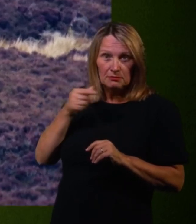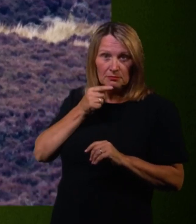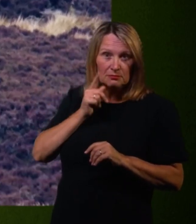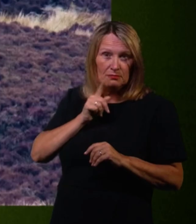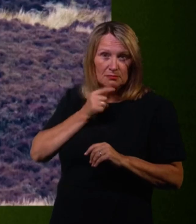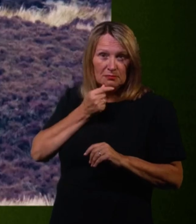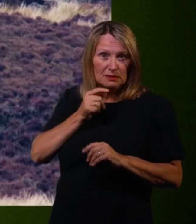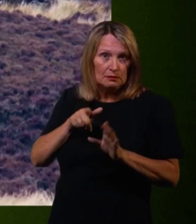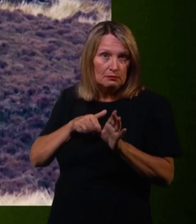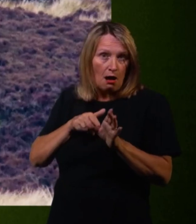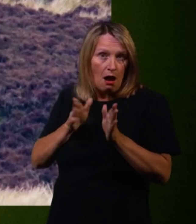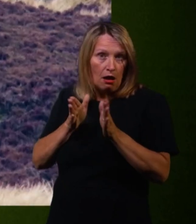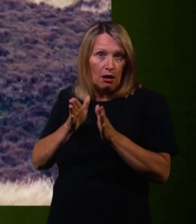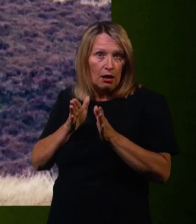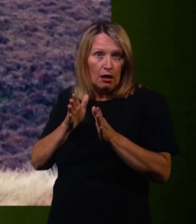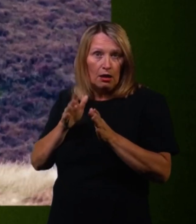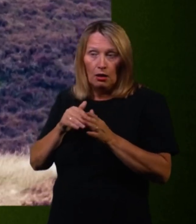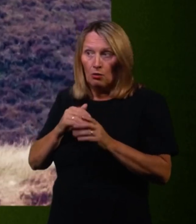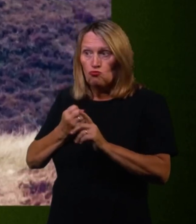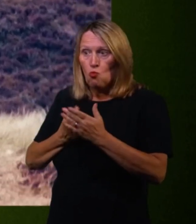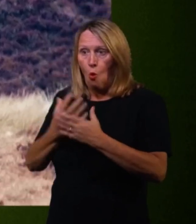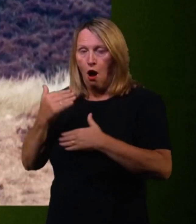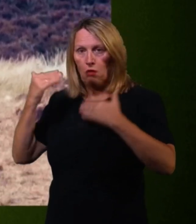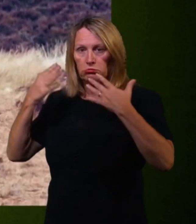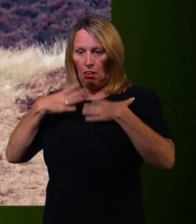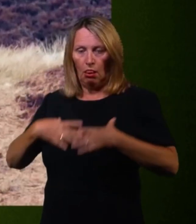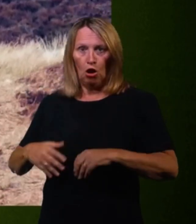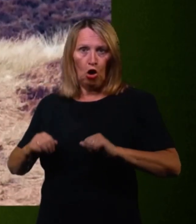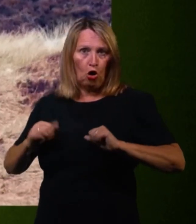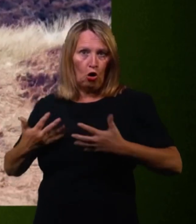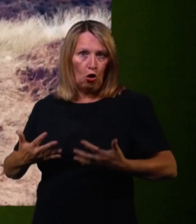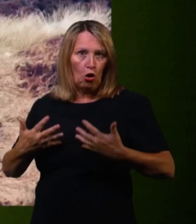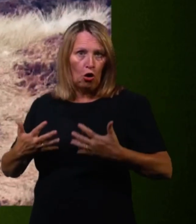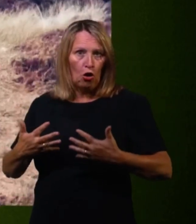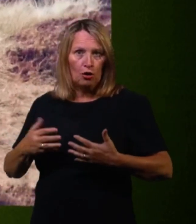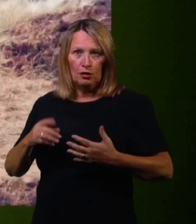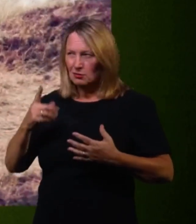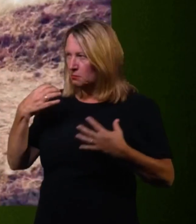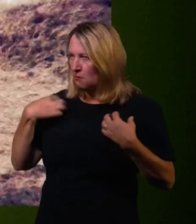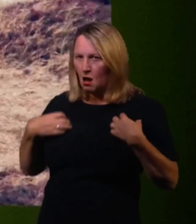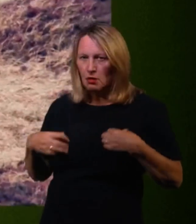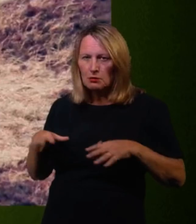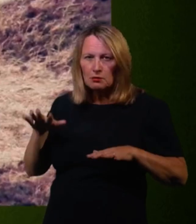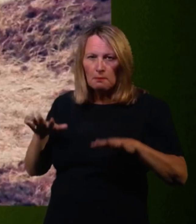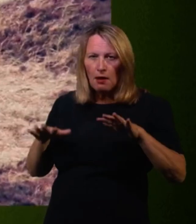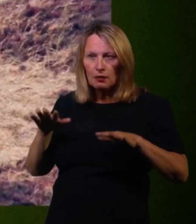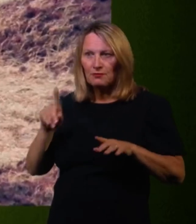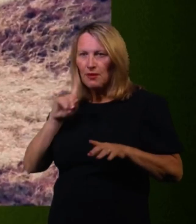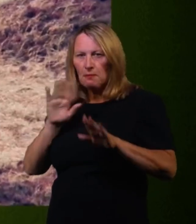got his adult plumage. His markings are very similar to the female at this stage.